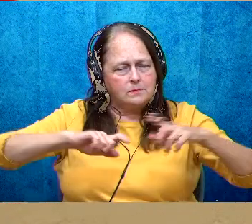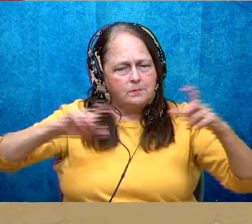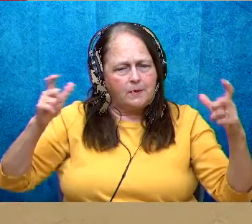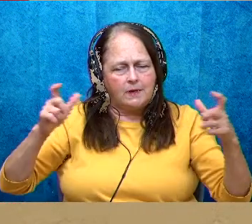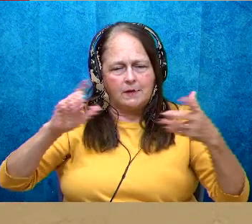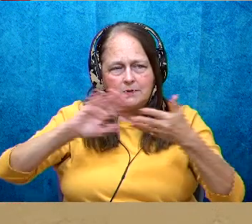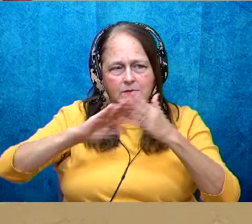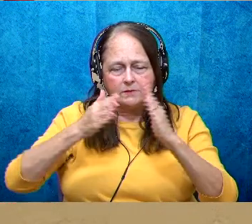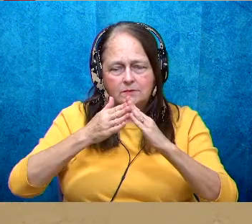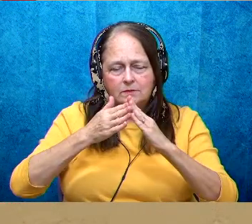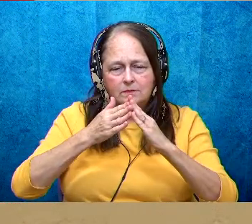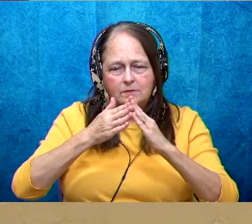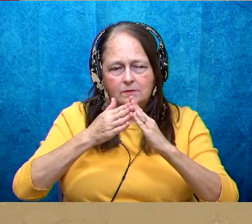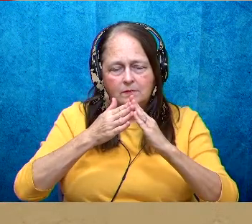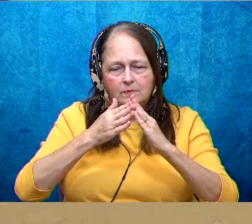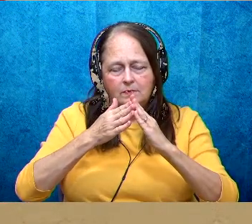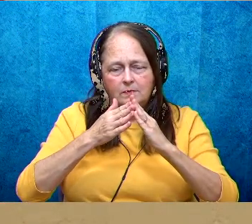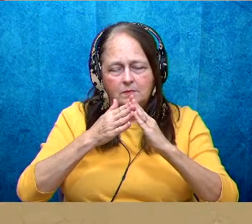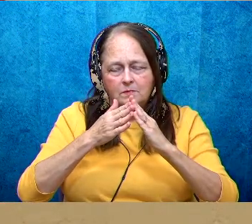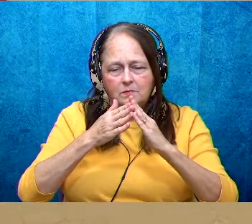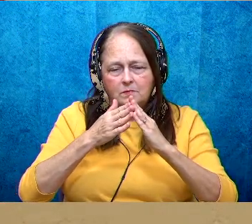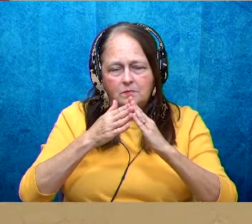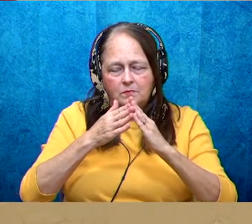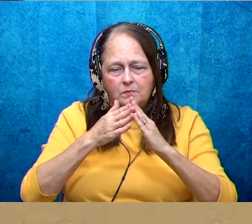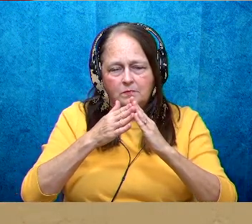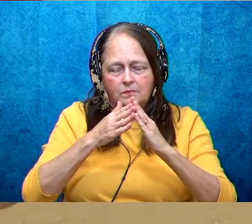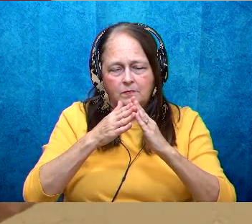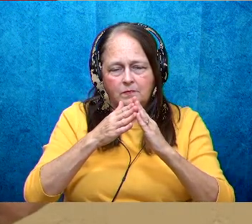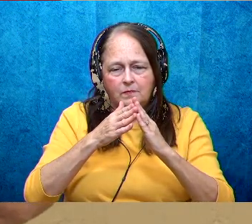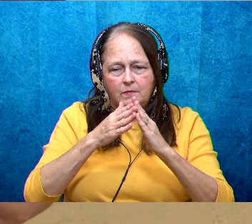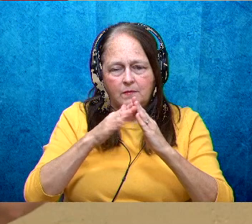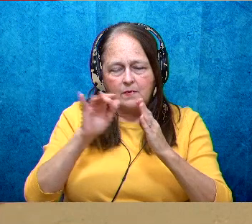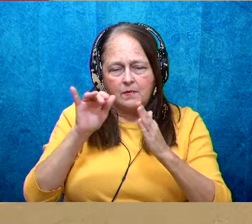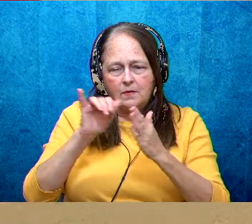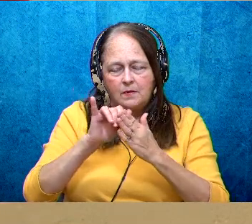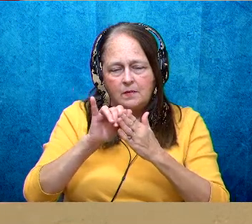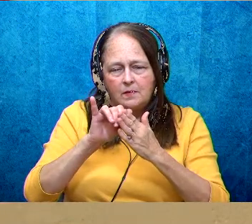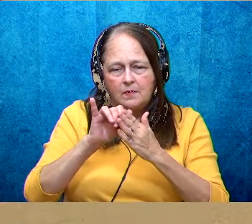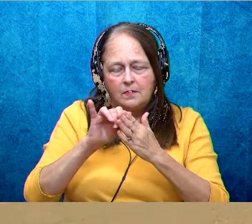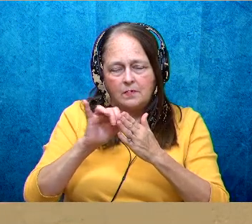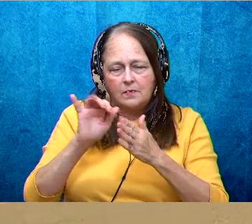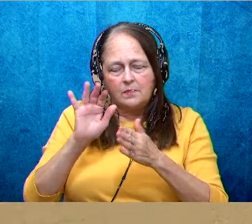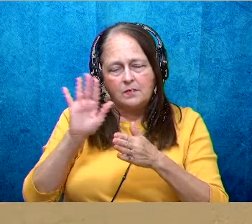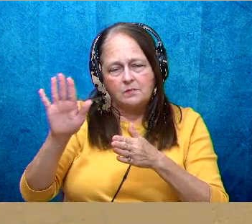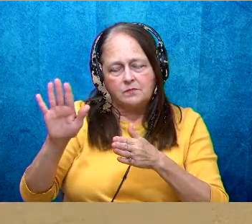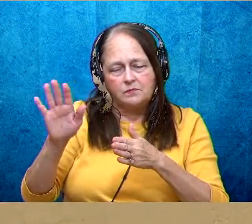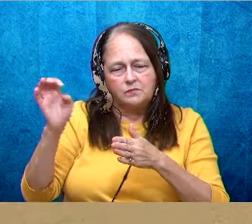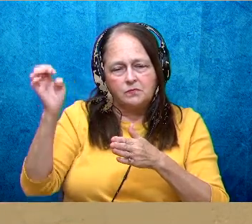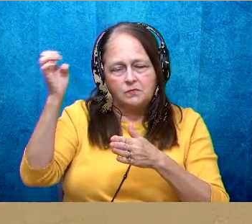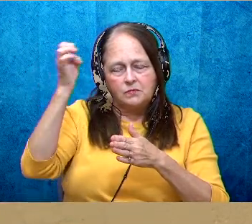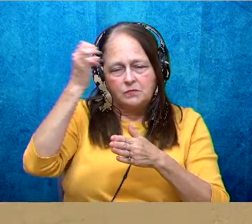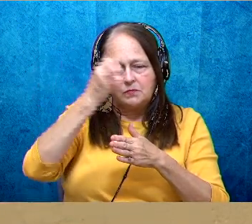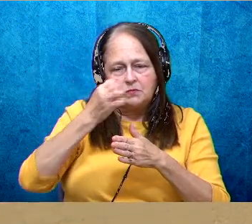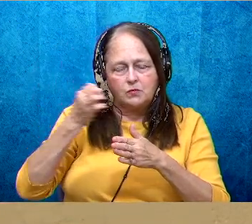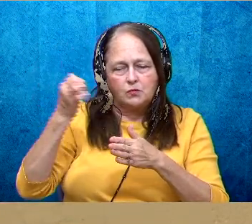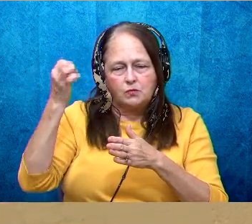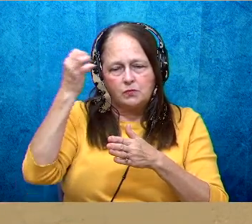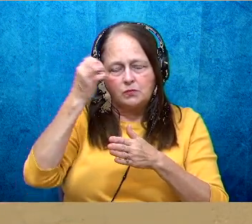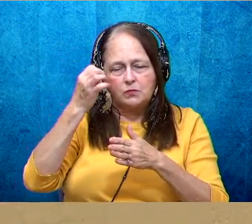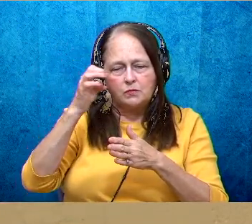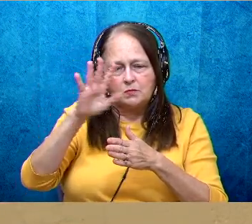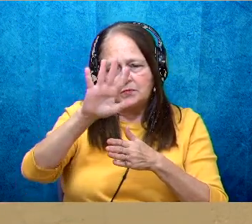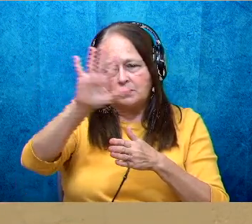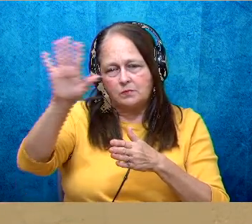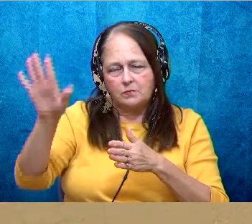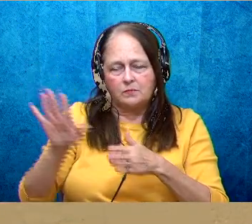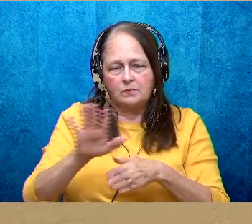of a Eurasian country. I bet some of you guessed. Eurasian country. That narrows it down. So